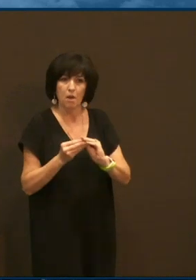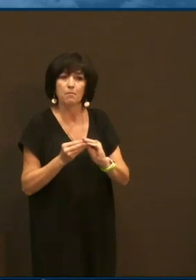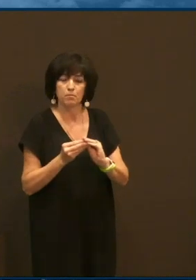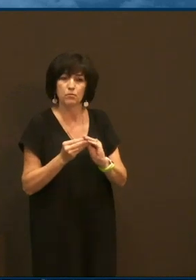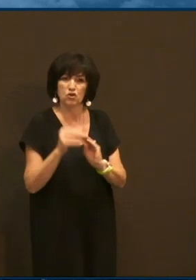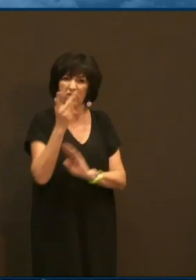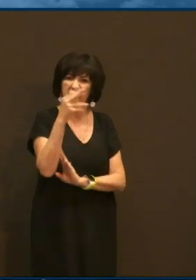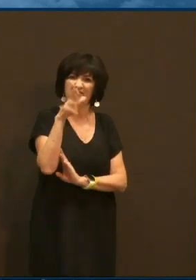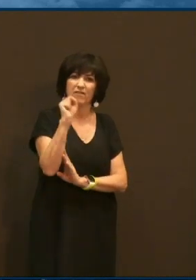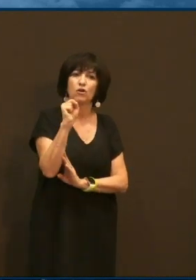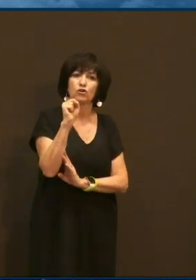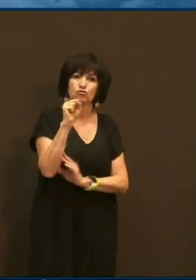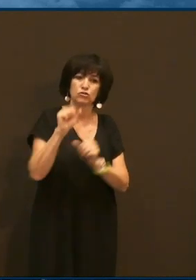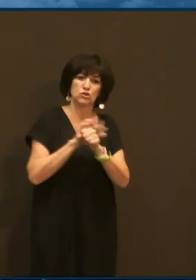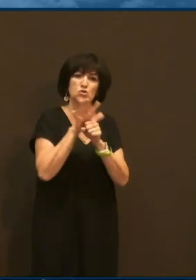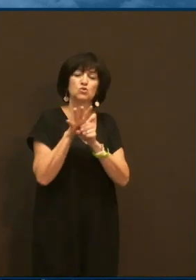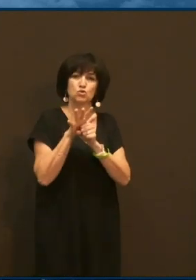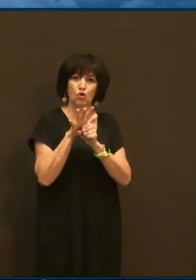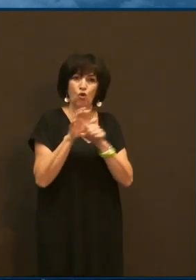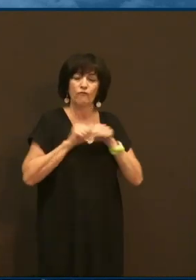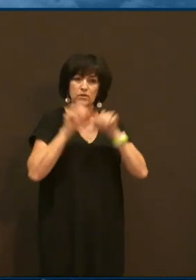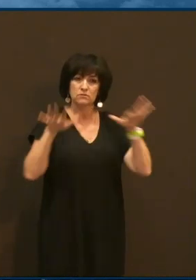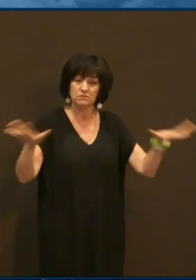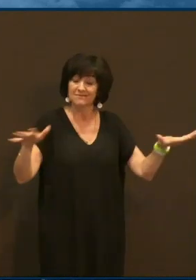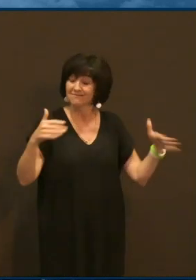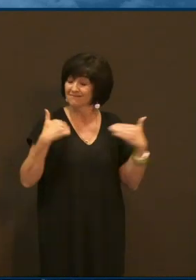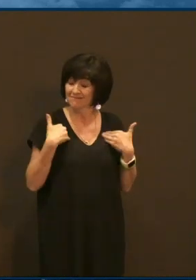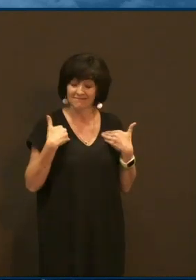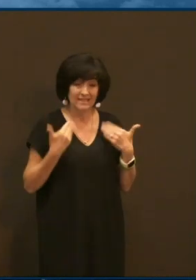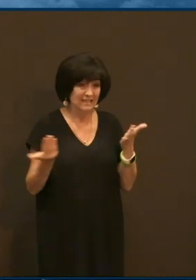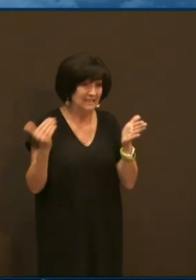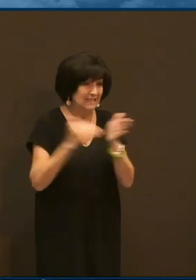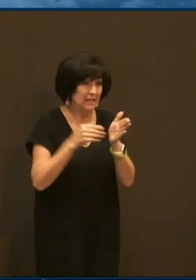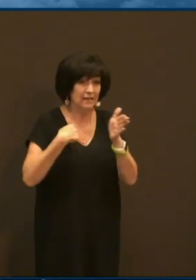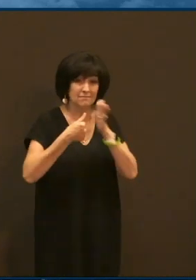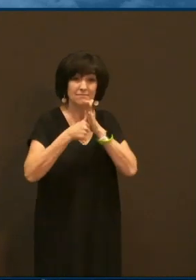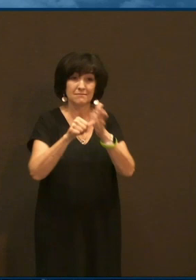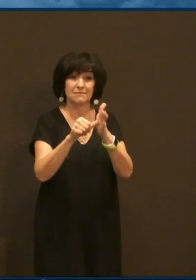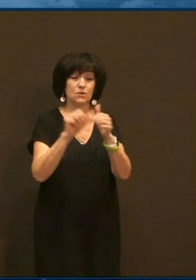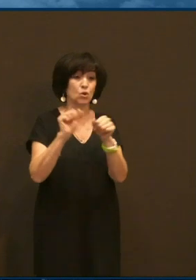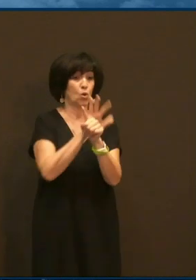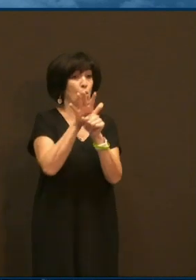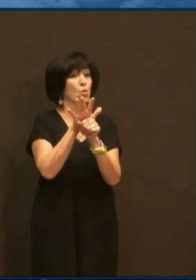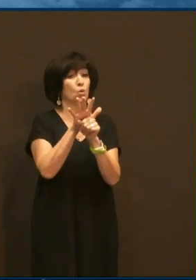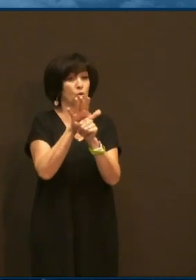reminding us all that the virus is still out there. There's no